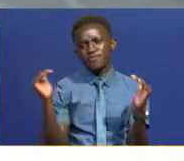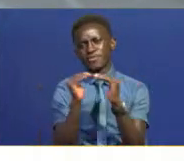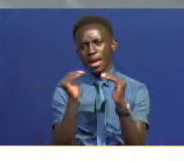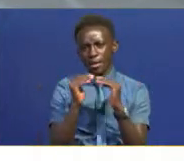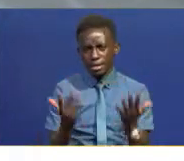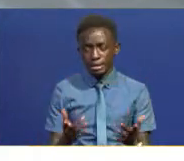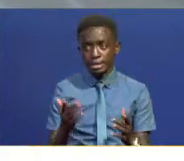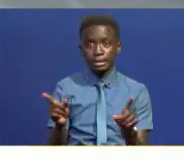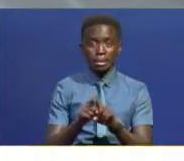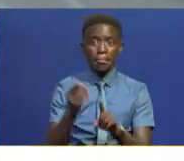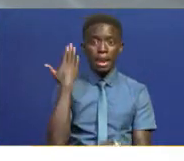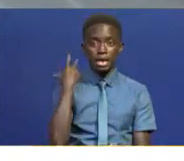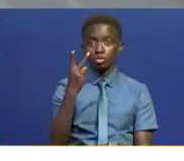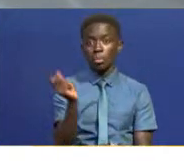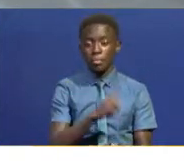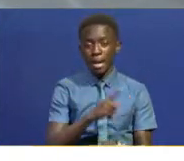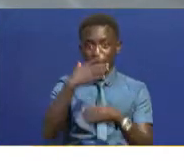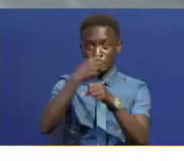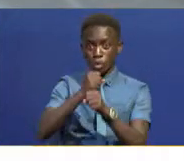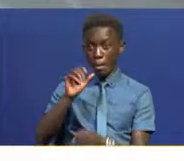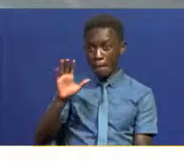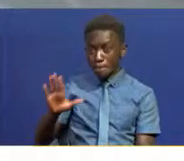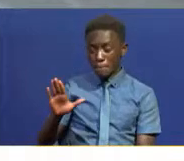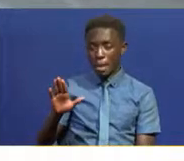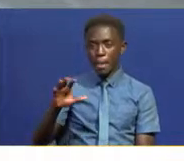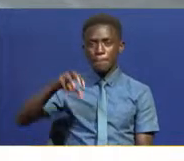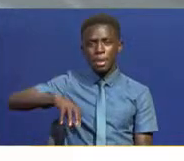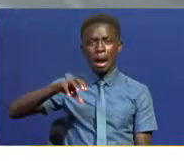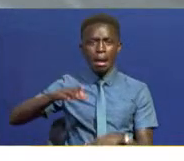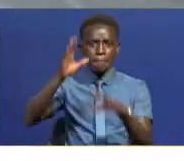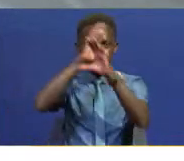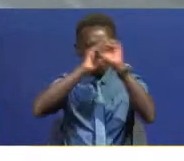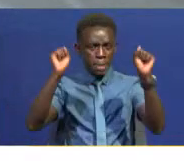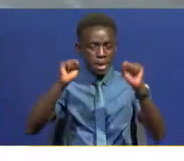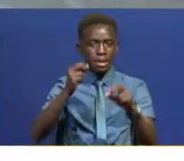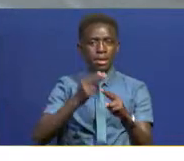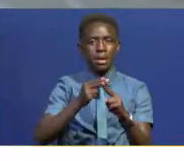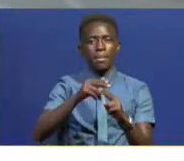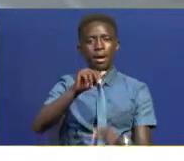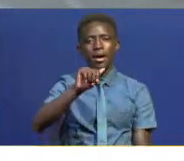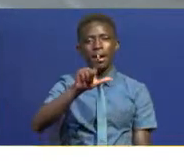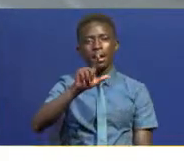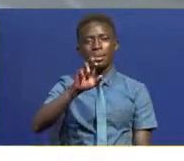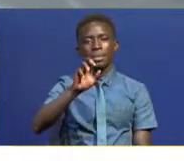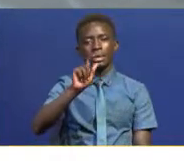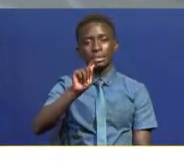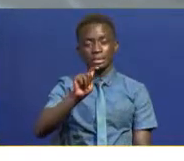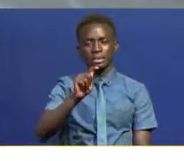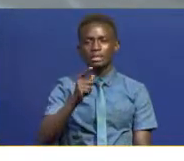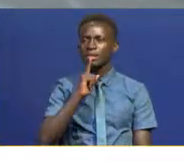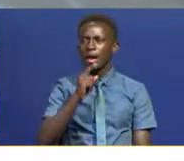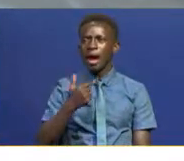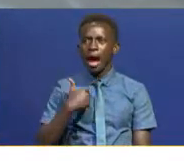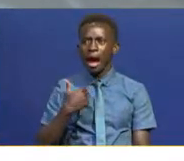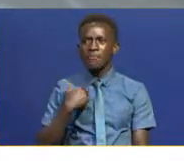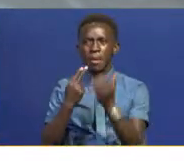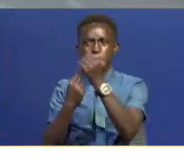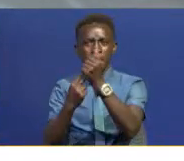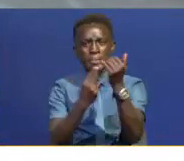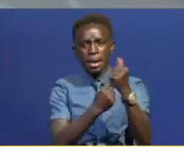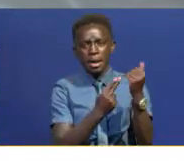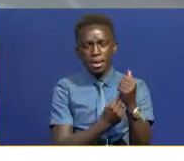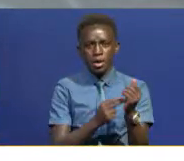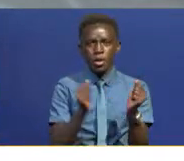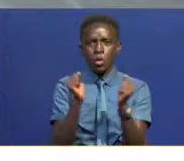the association's president, Albert Karakacha, said they have forged partnerships with stakeholders in the sector to help